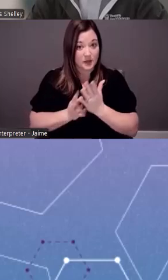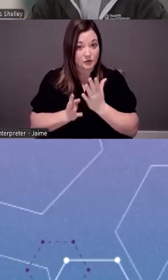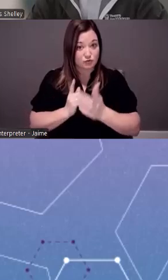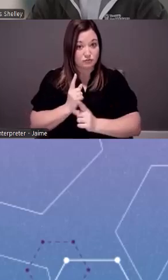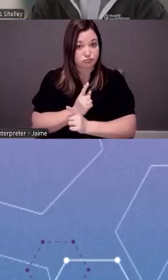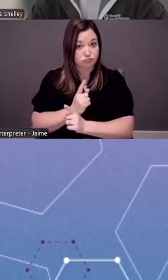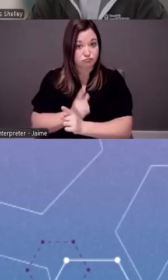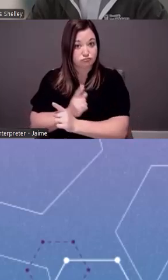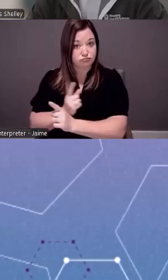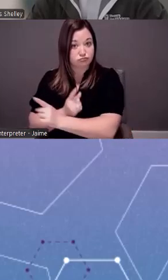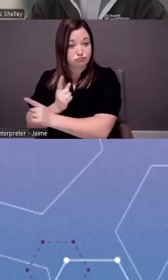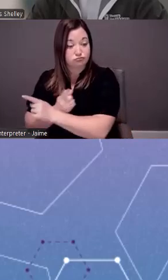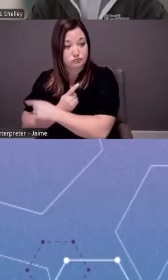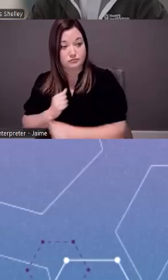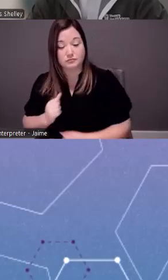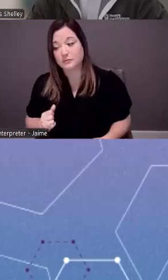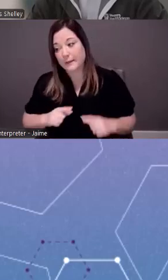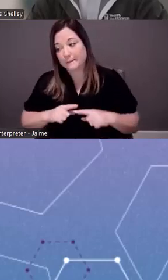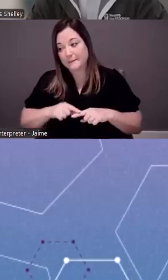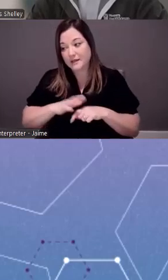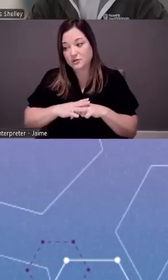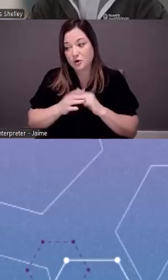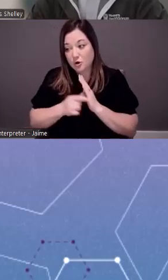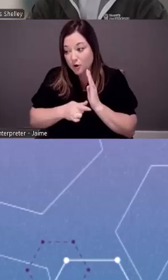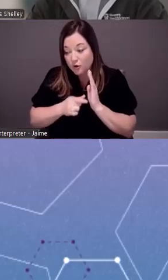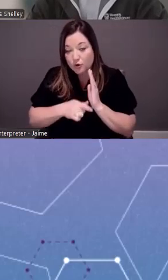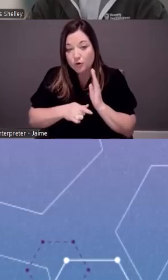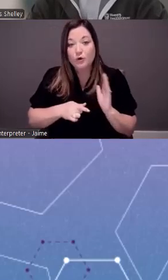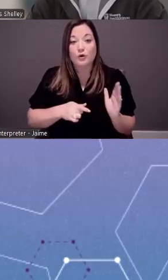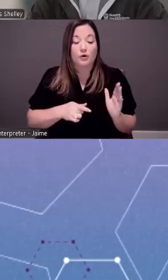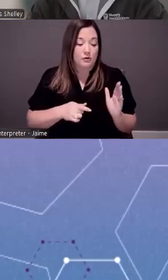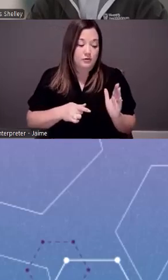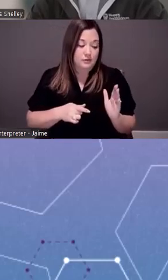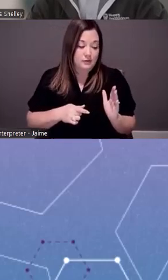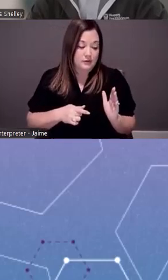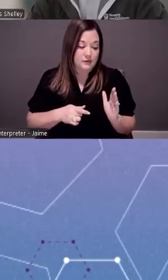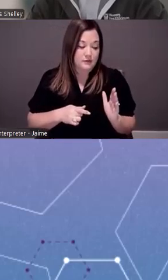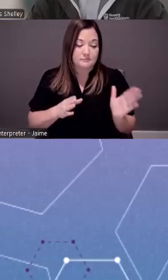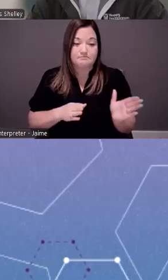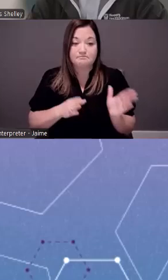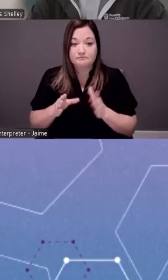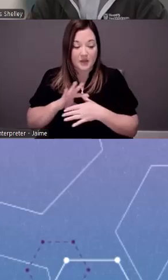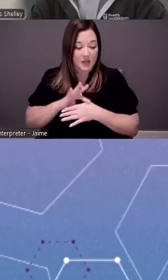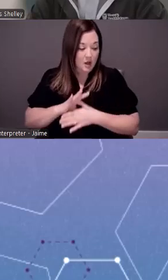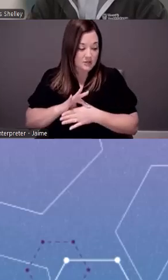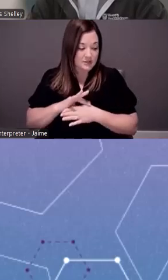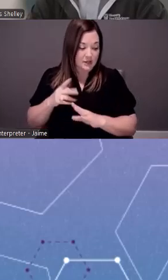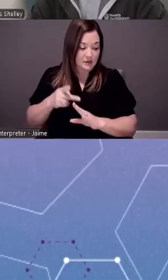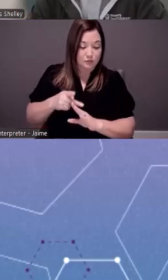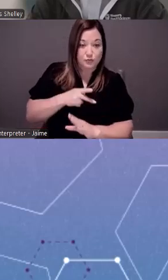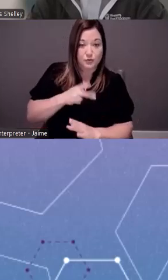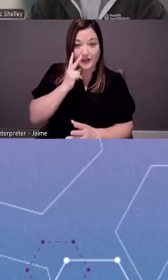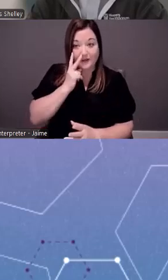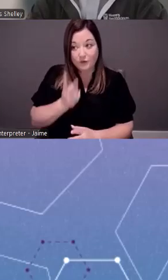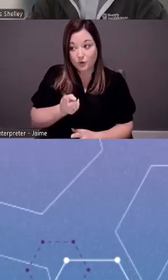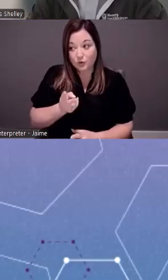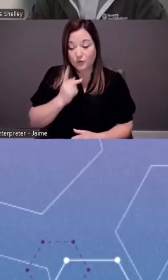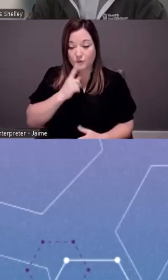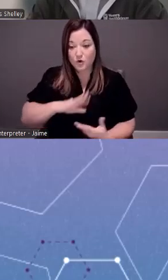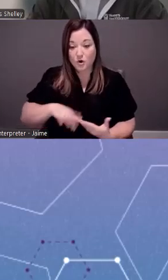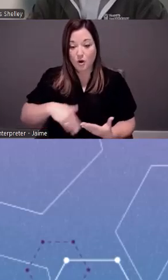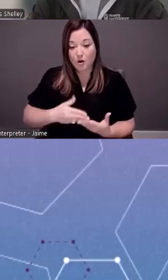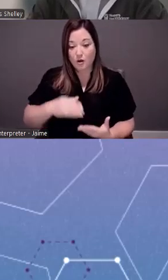routine based upon available articles. And then there's content previews of all of the